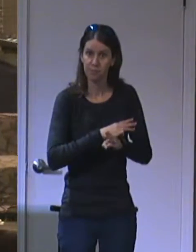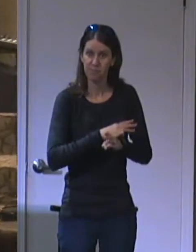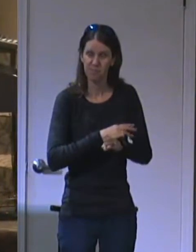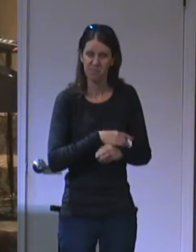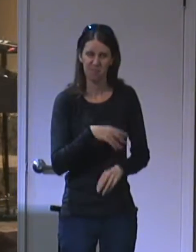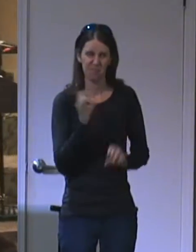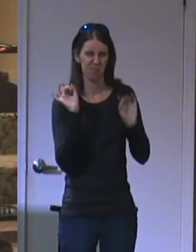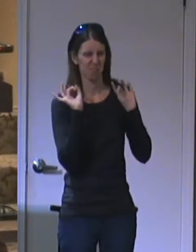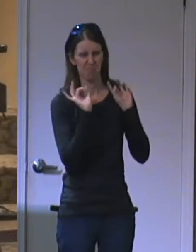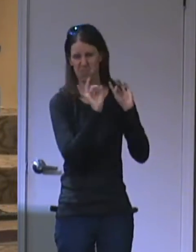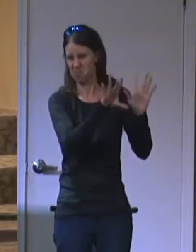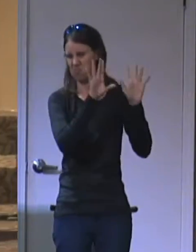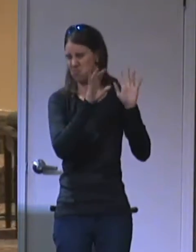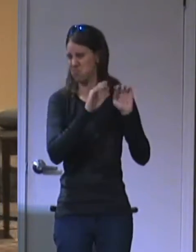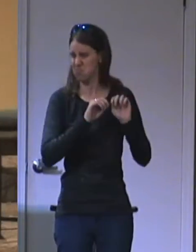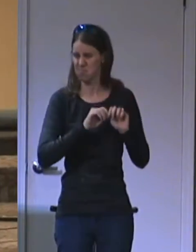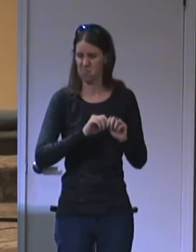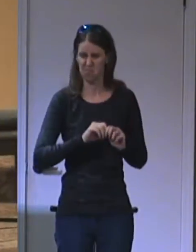is vanity,